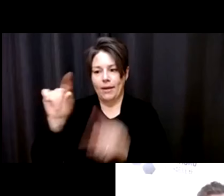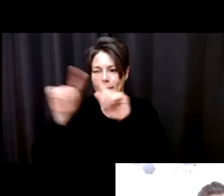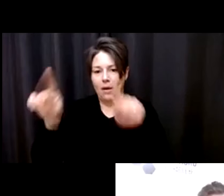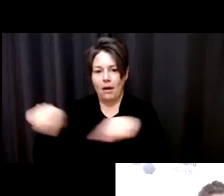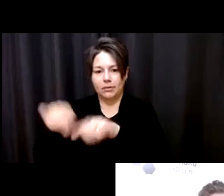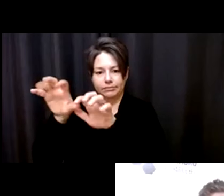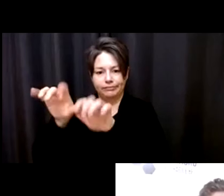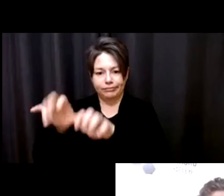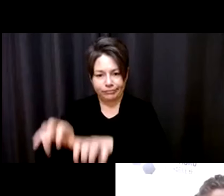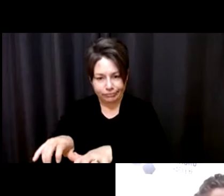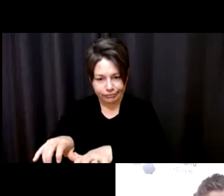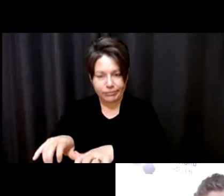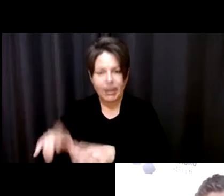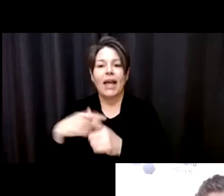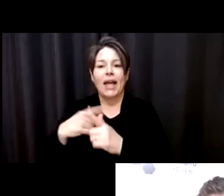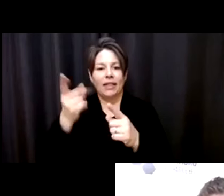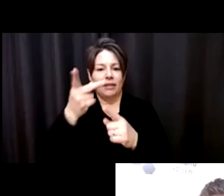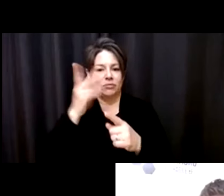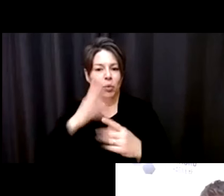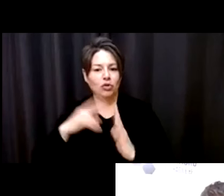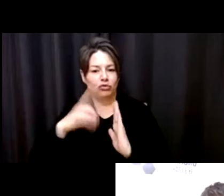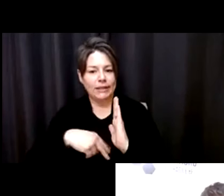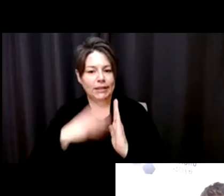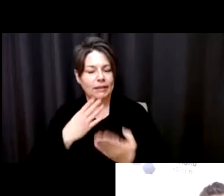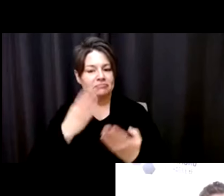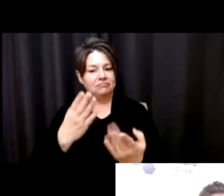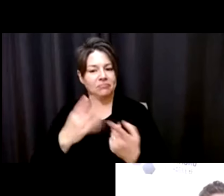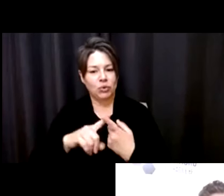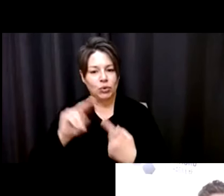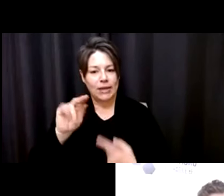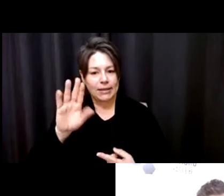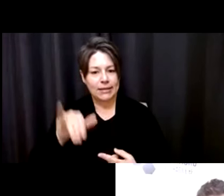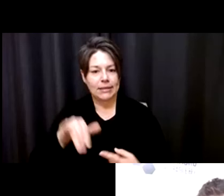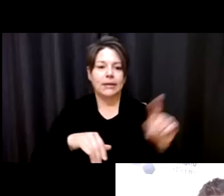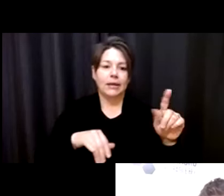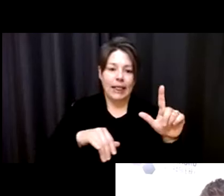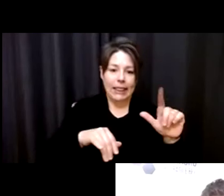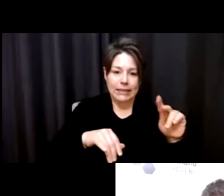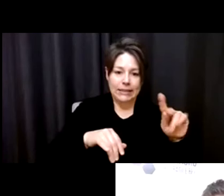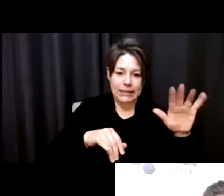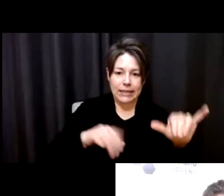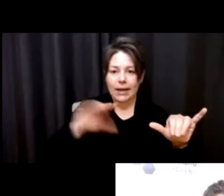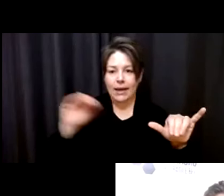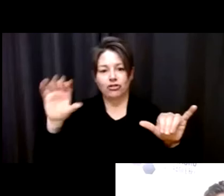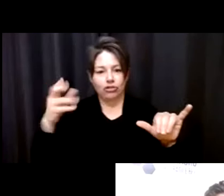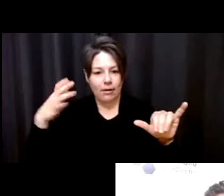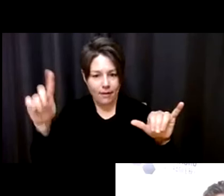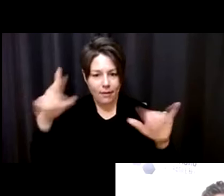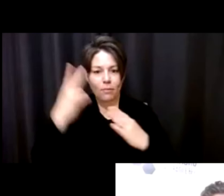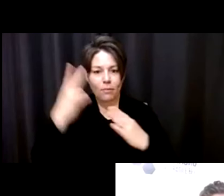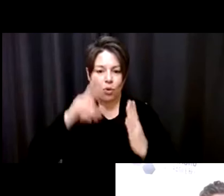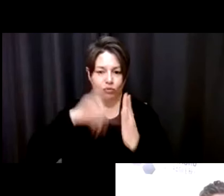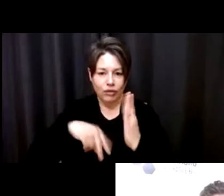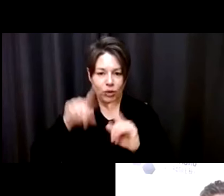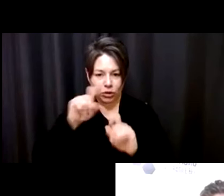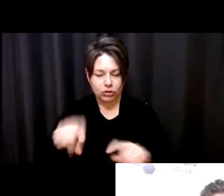we will get to those and present those to Nancy. Lindsay and Chad will be presenting your questions. And as we